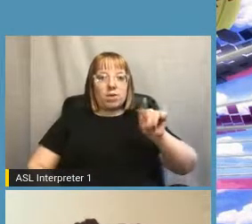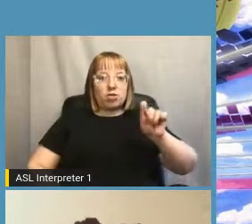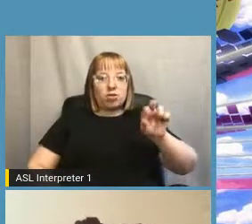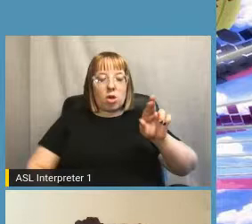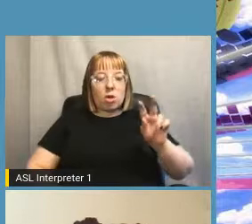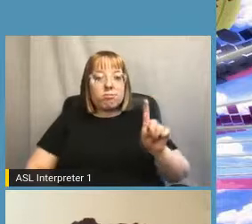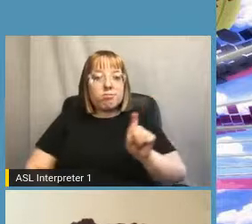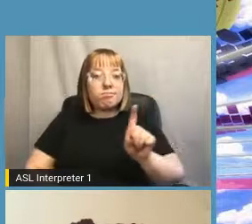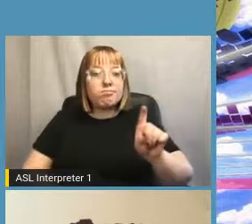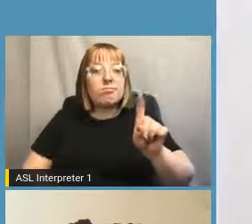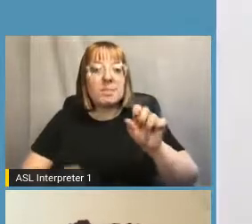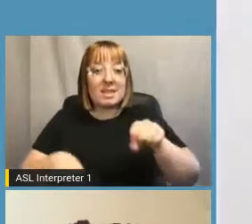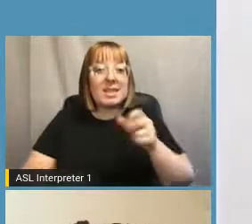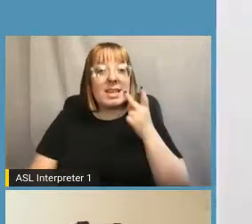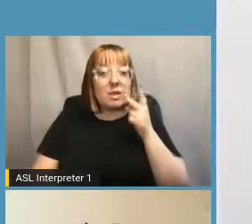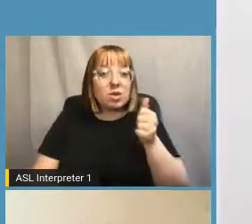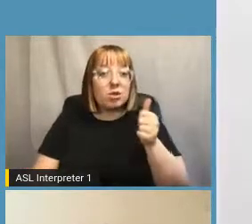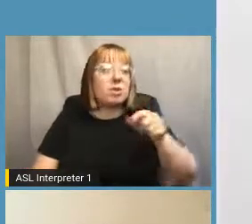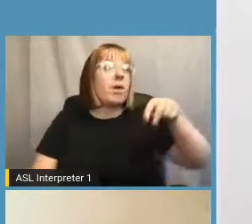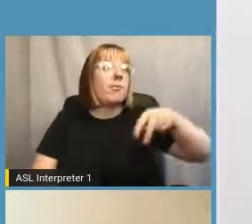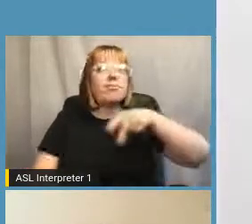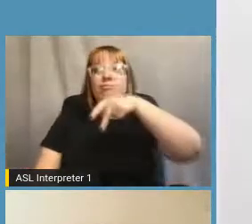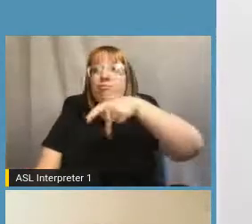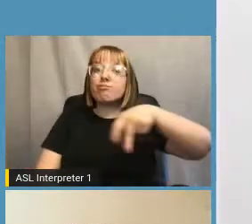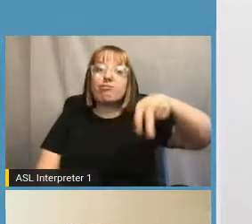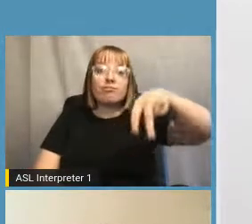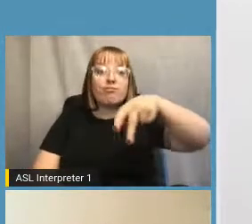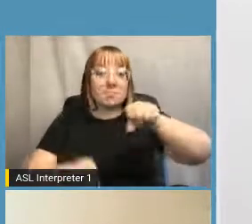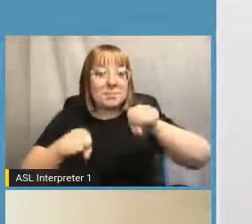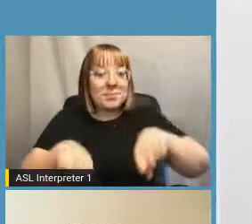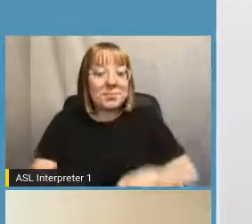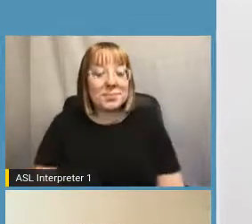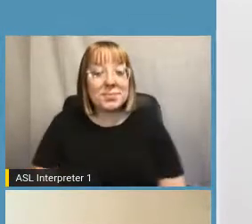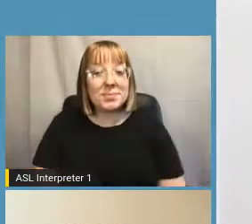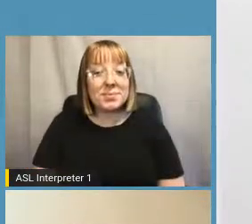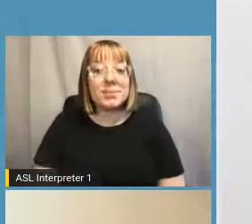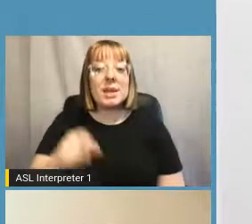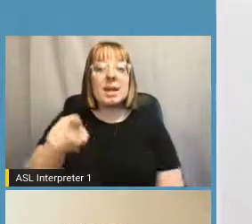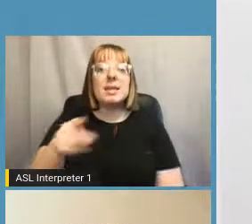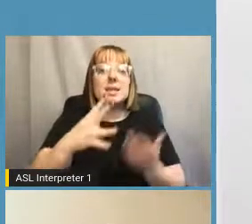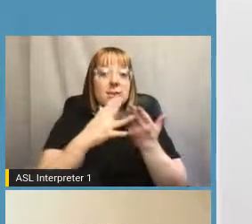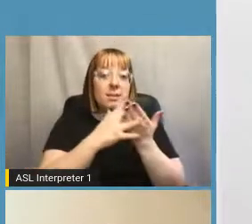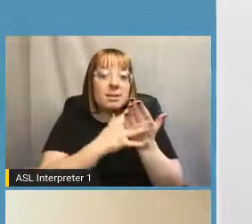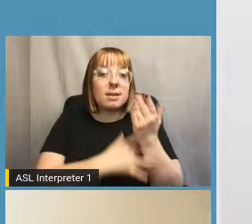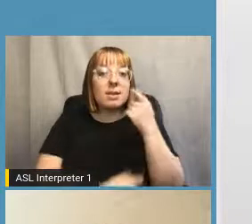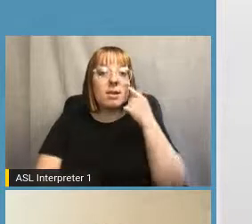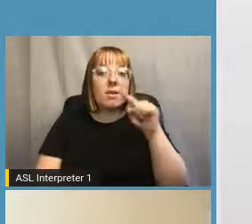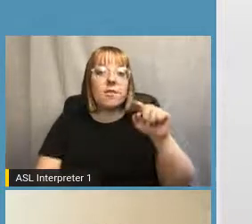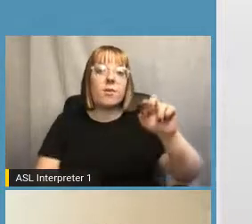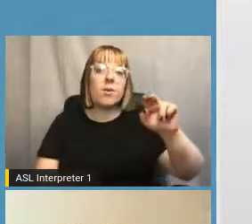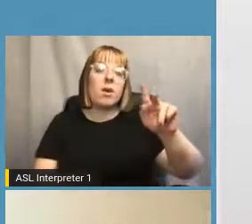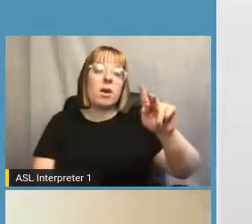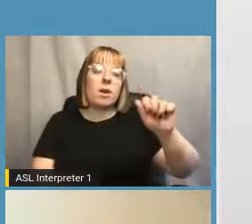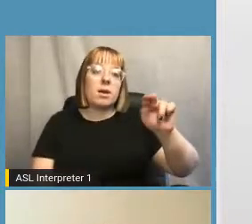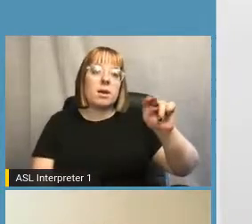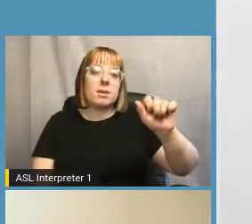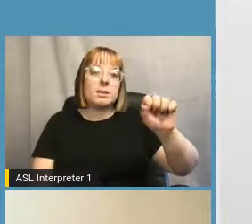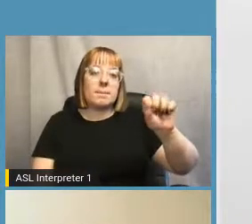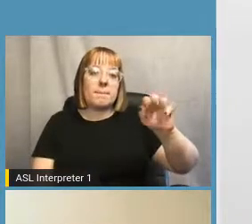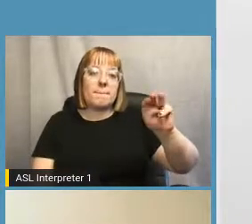On your screen. This is the navigation for Kunstmatrix, which is, this is the